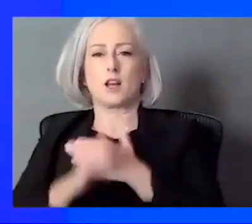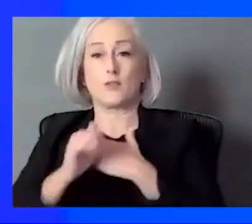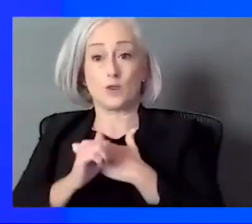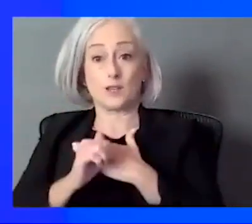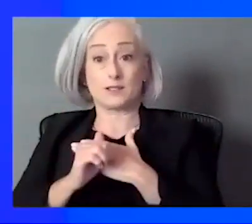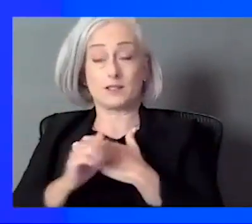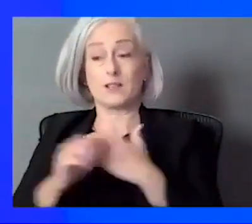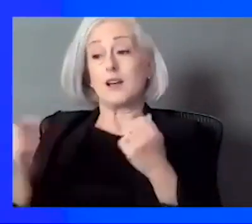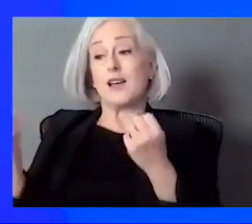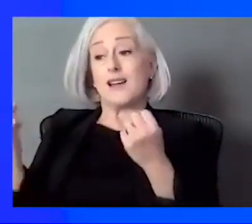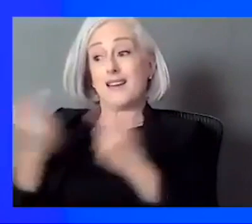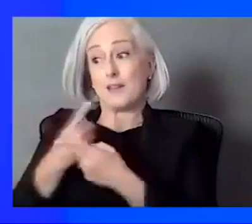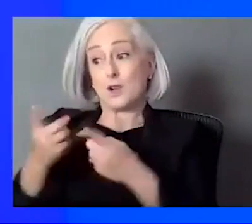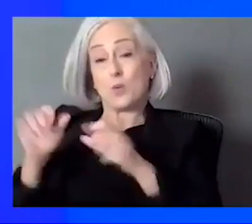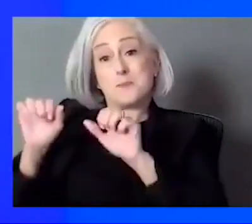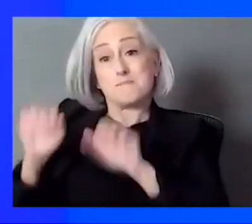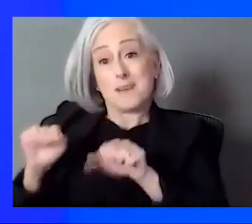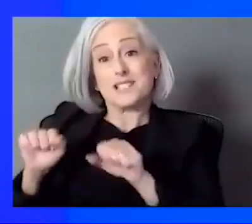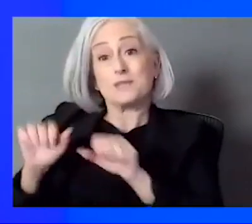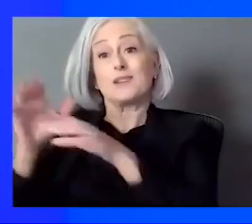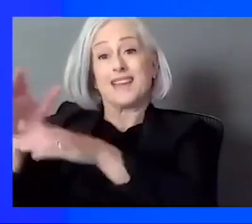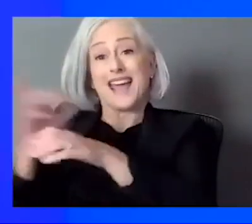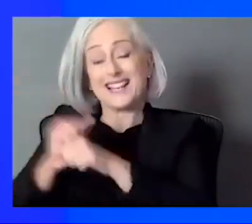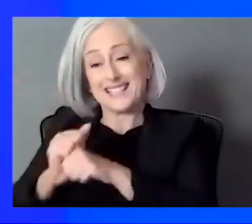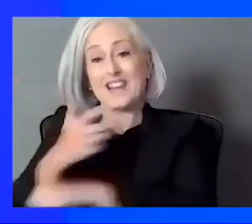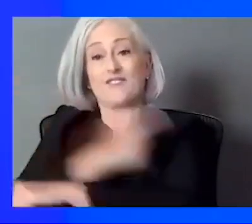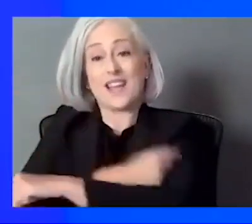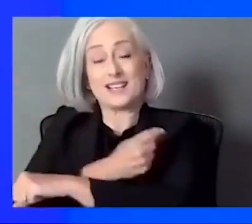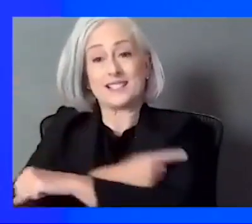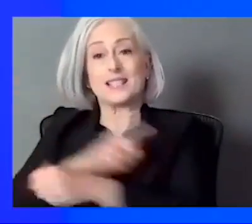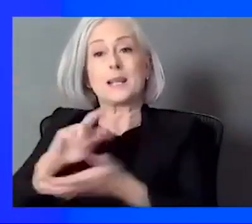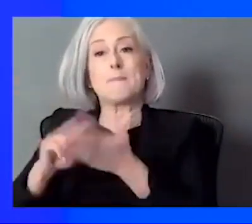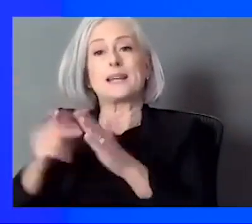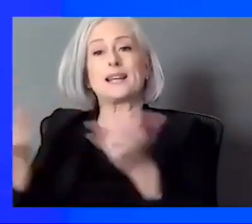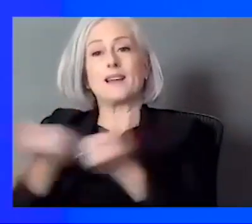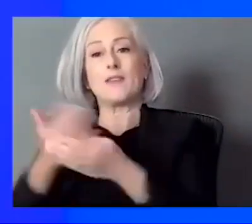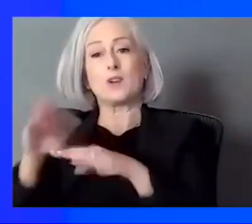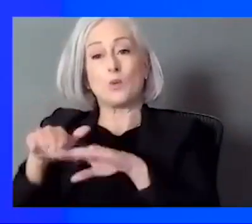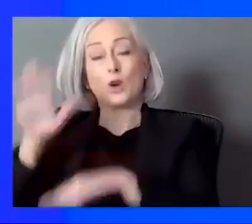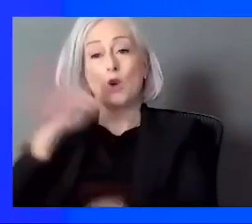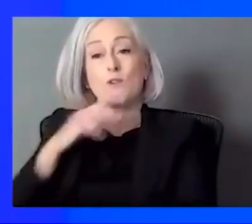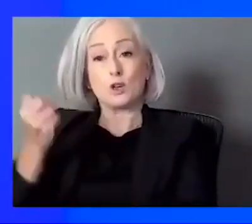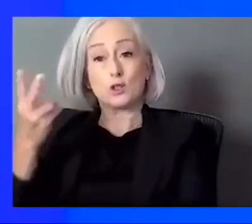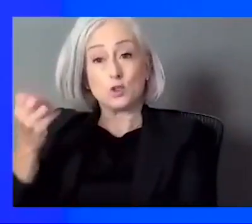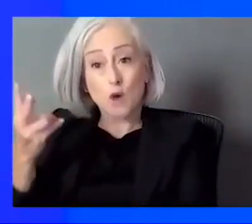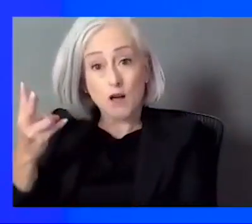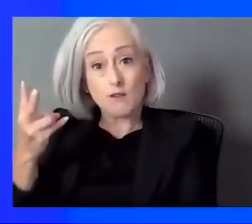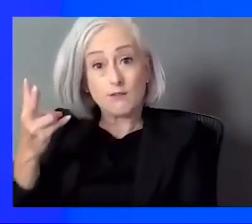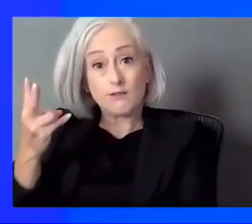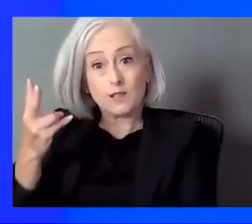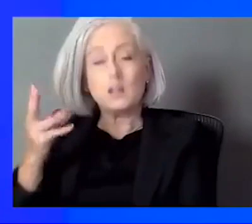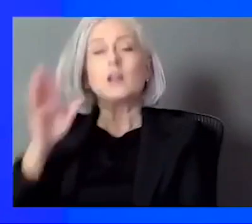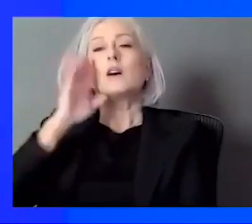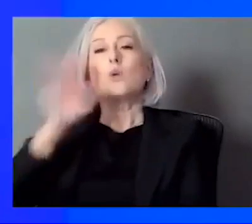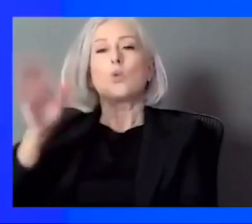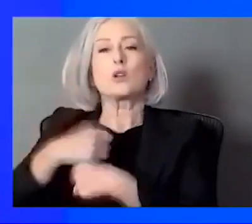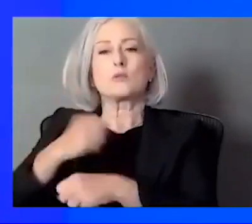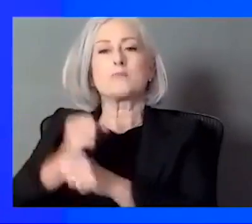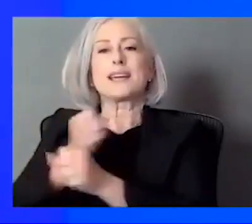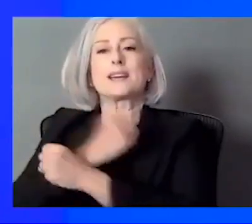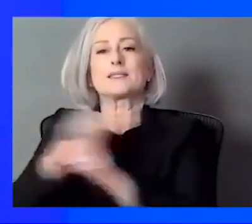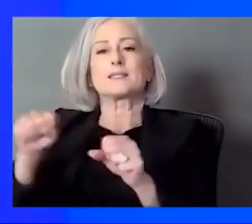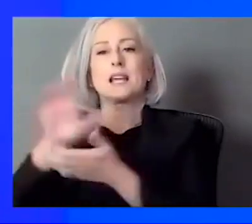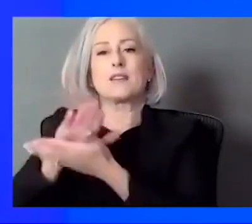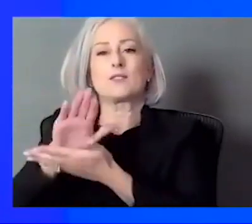adults or all those people 12 and over, vaccinated, and then create those safe school environments. You may have to continue to do distancing as much